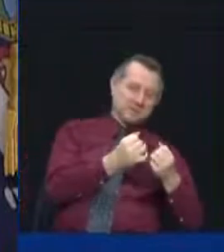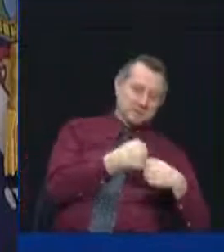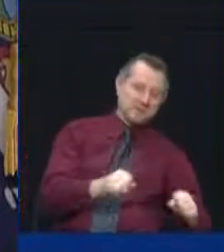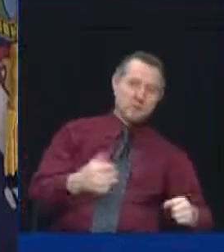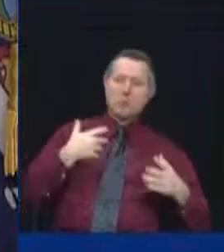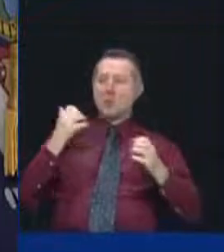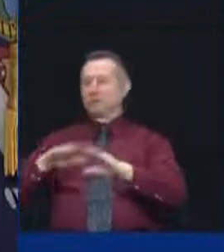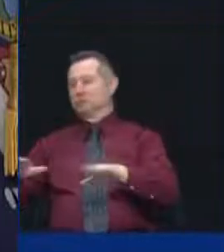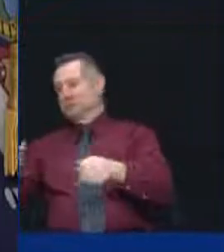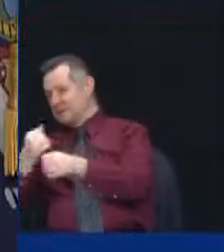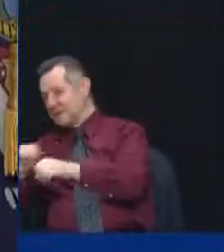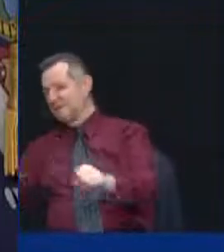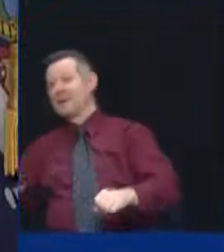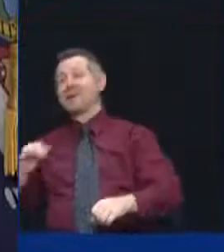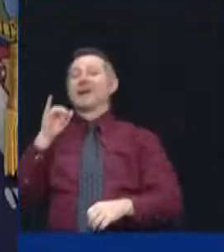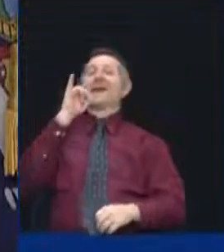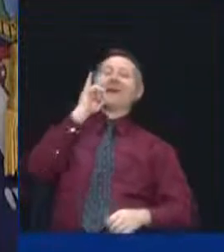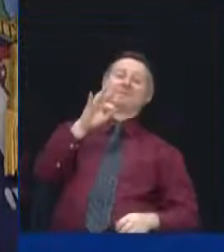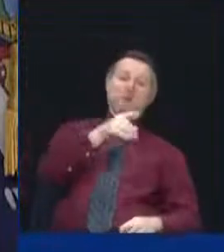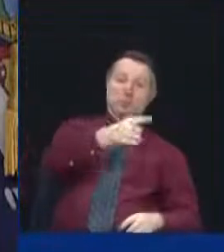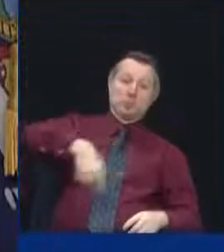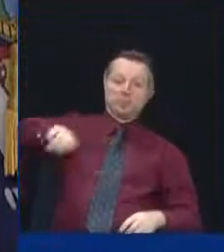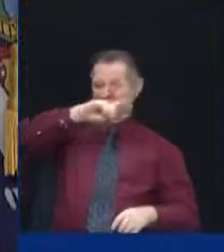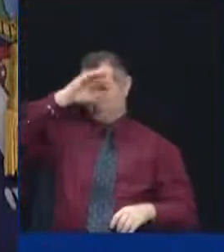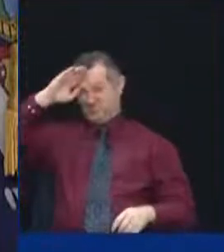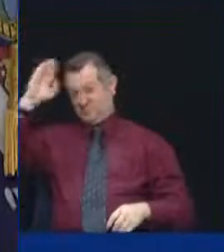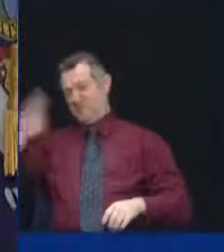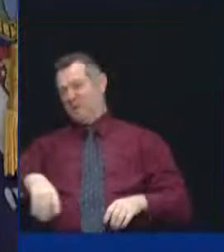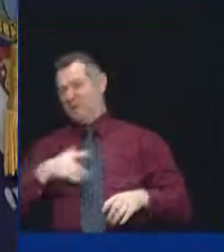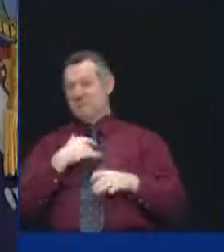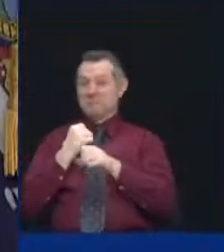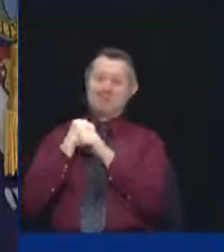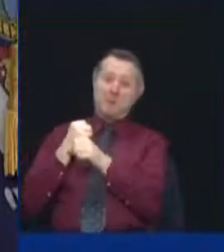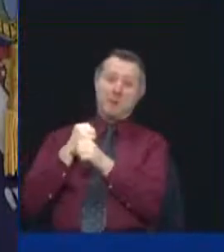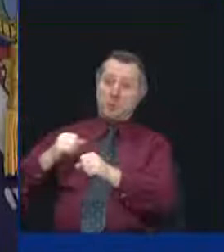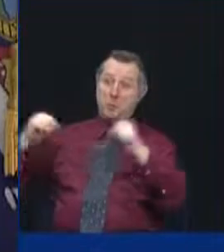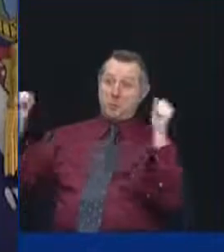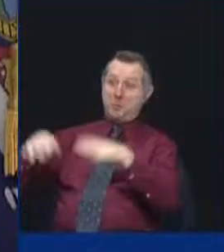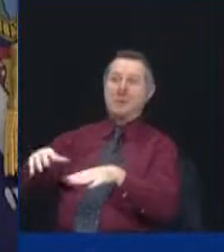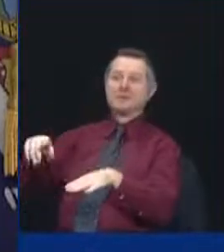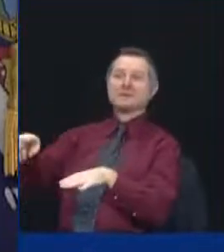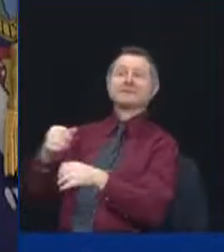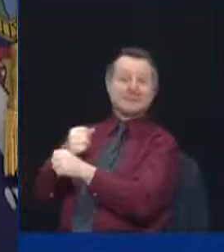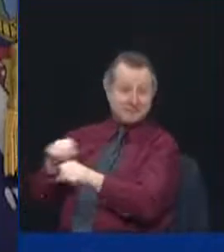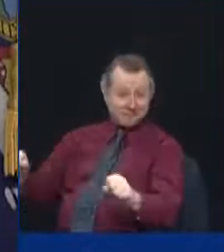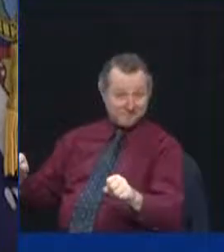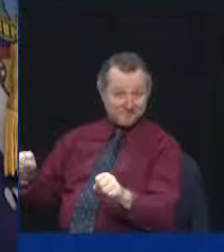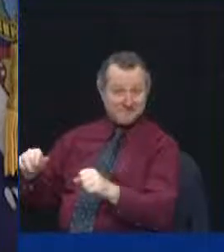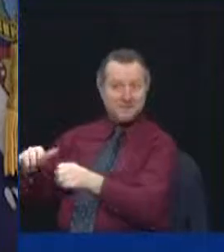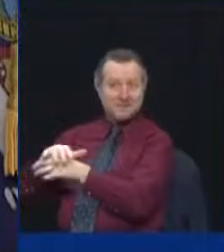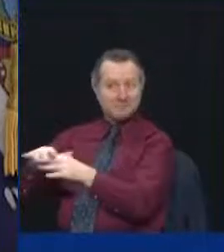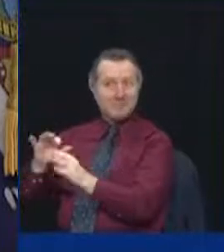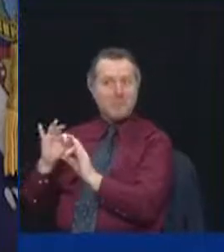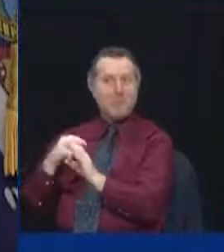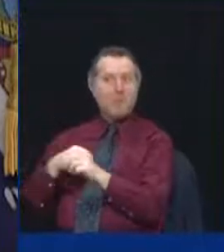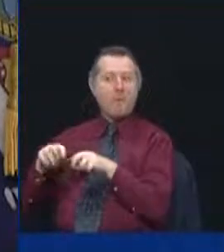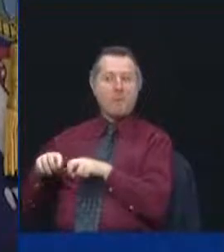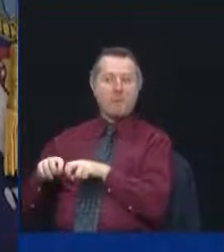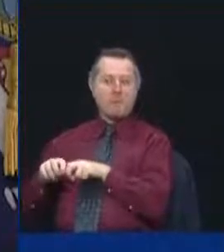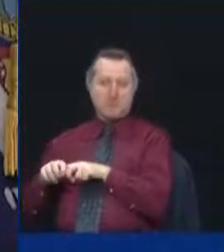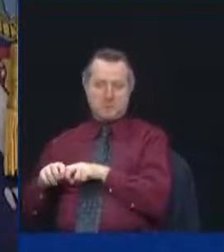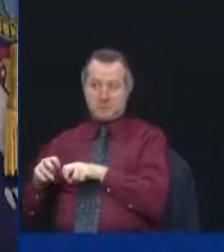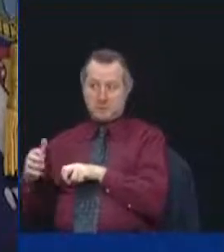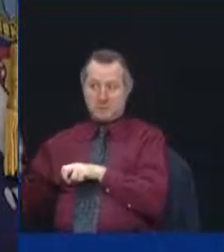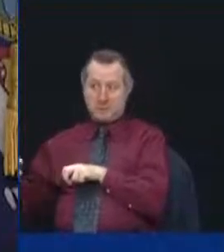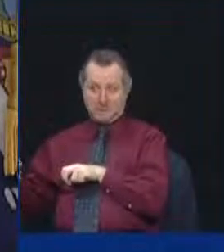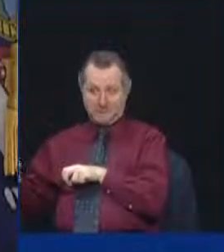So if they know this ballpark is a safe arena, and the person they're going to be sitting next to is vaccinated if they're vaccinated,